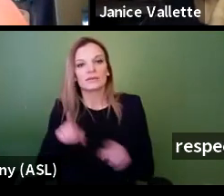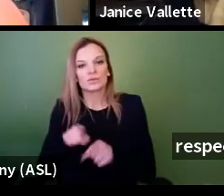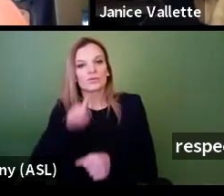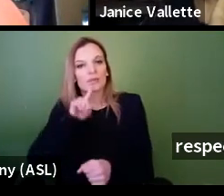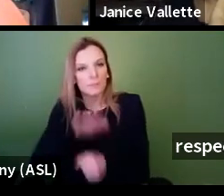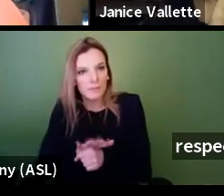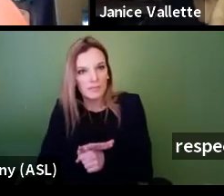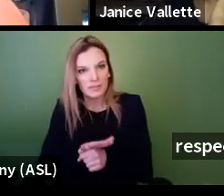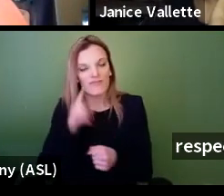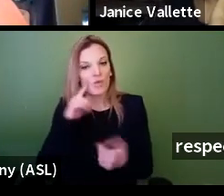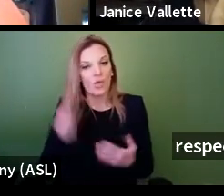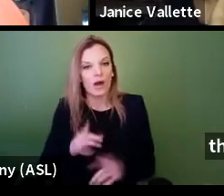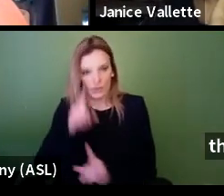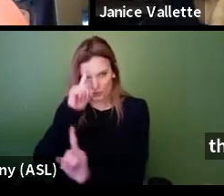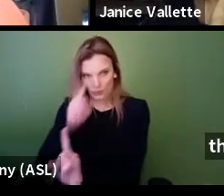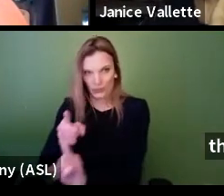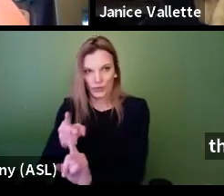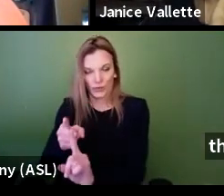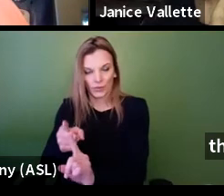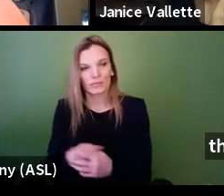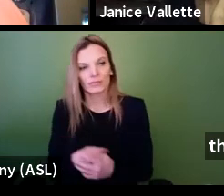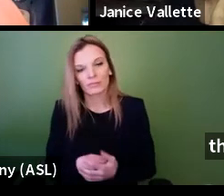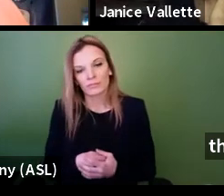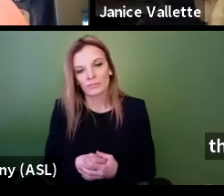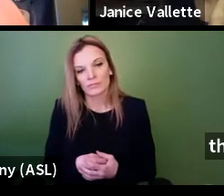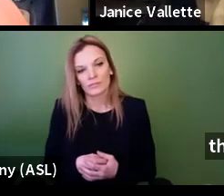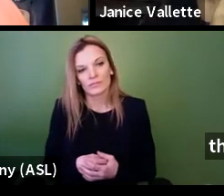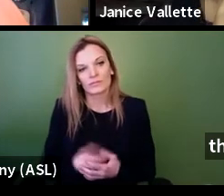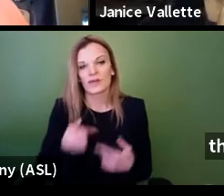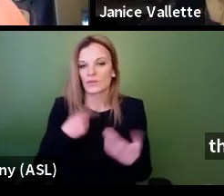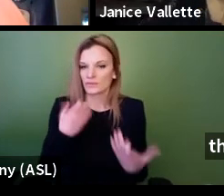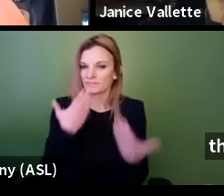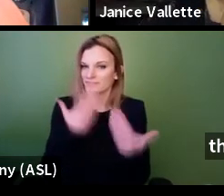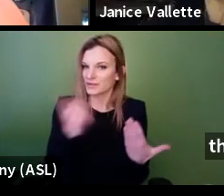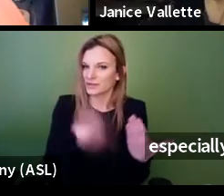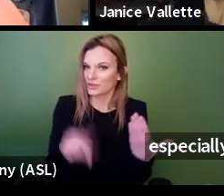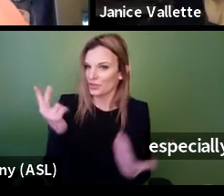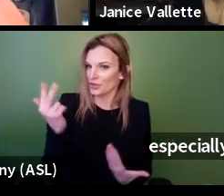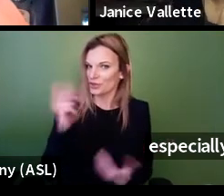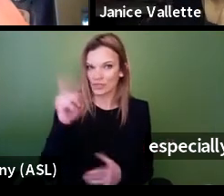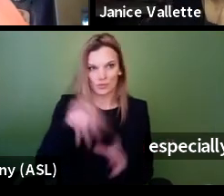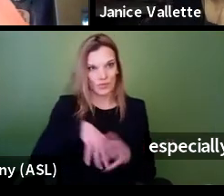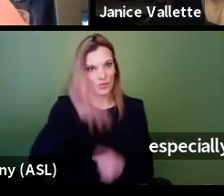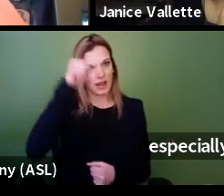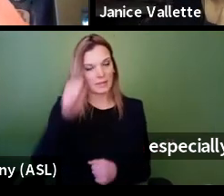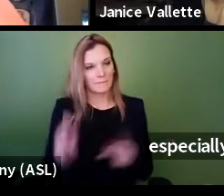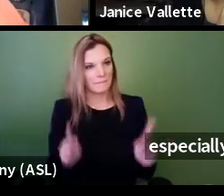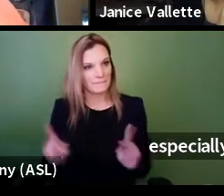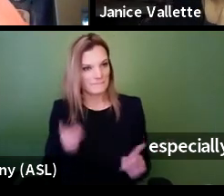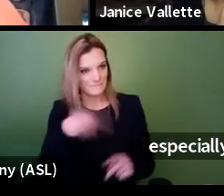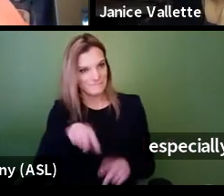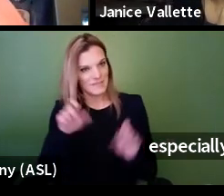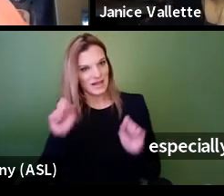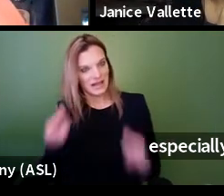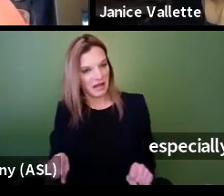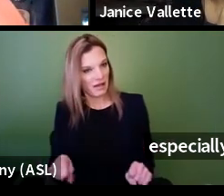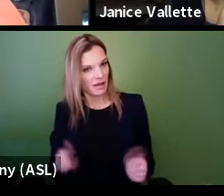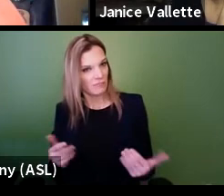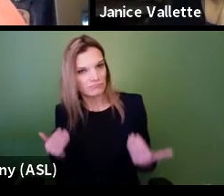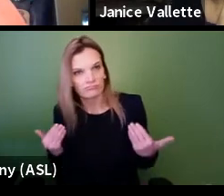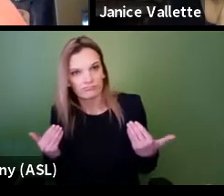end product. So I thank you. And I'm so impressed that 13 random people could come as far as